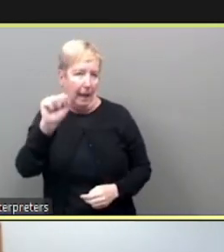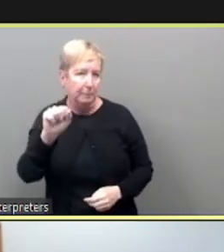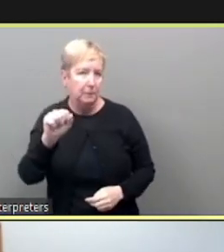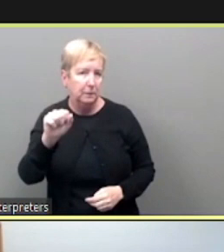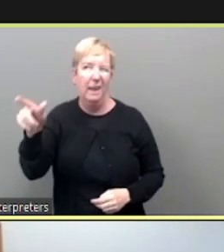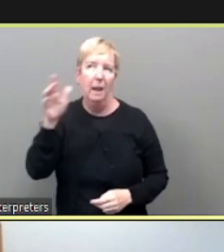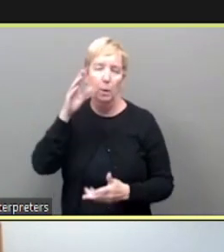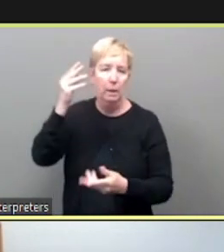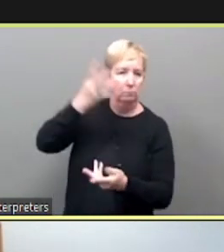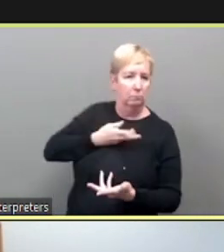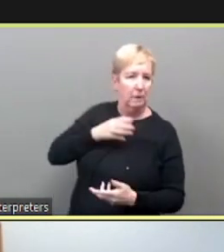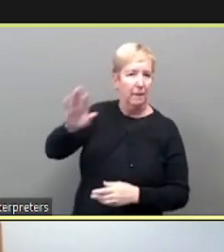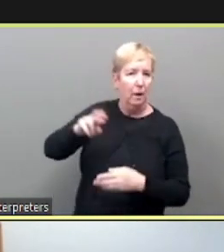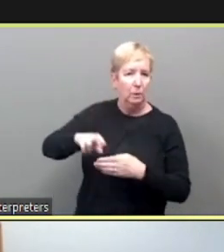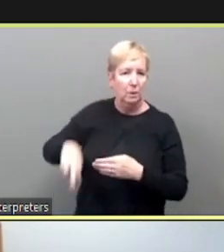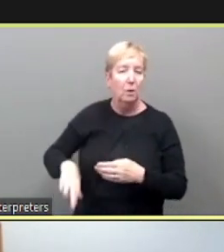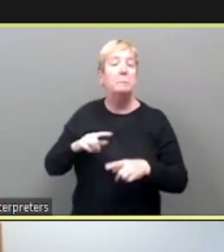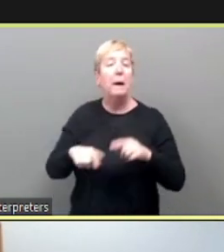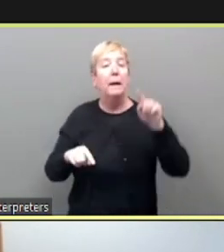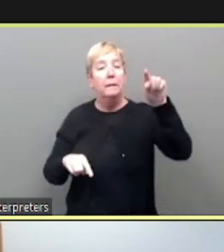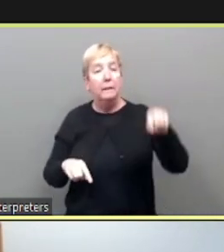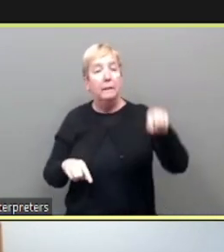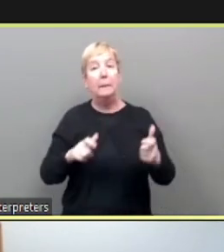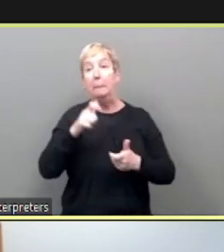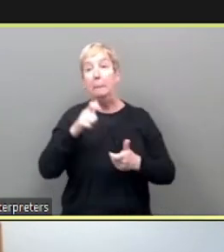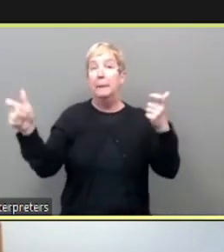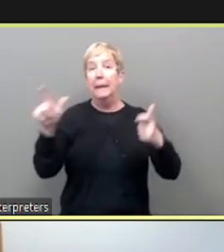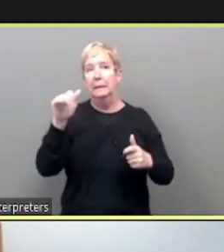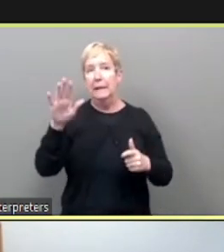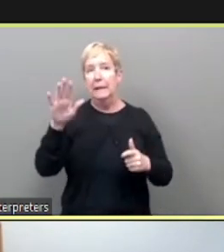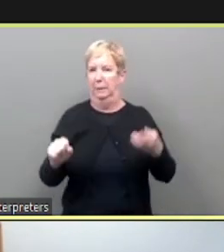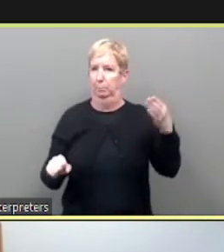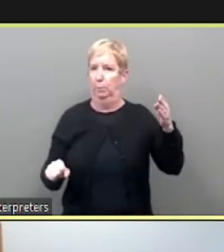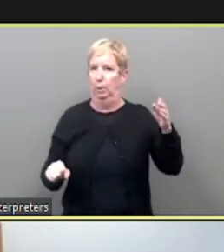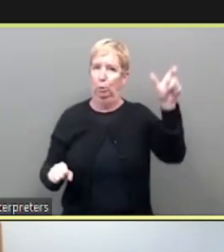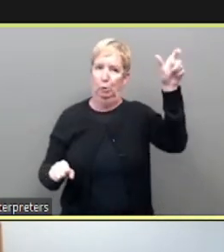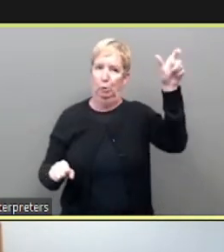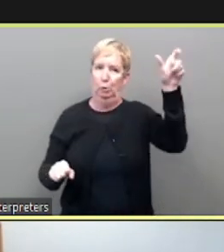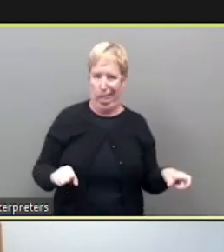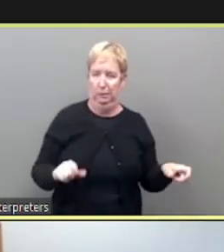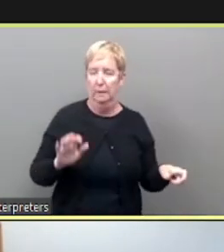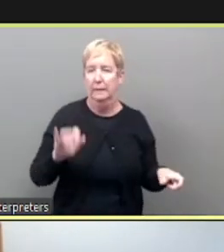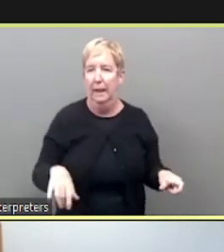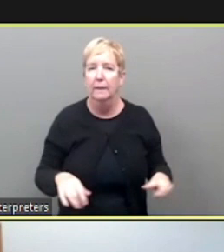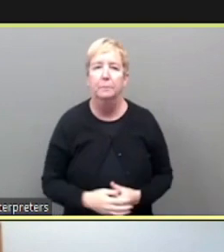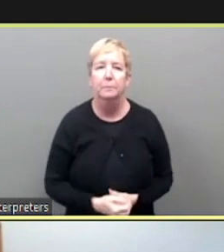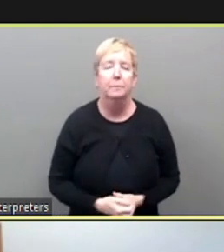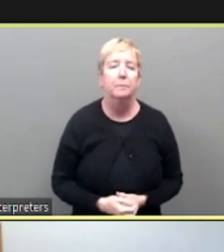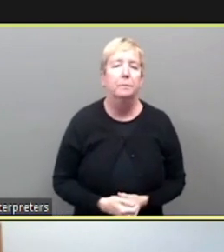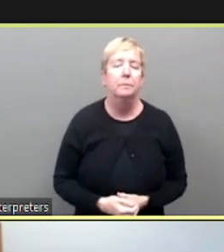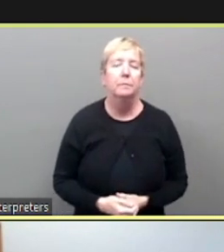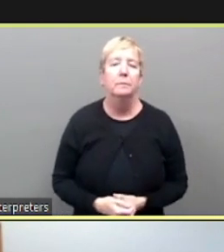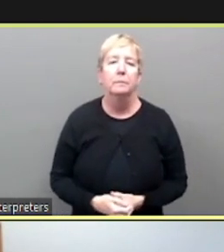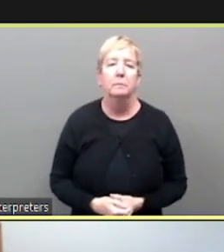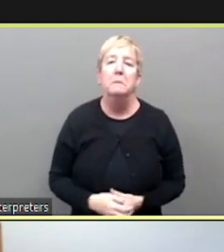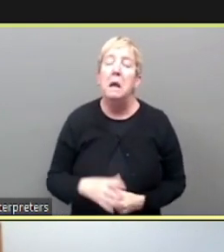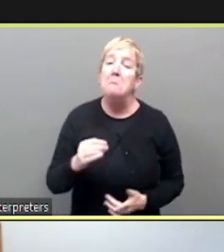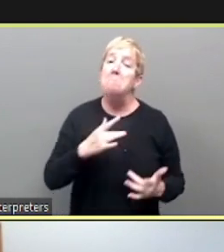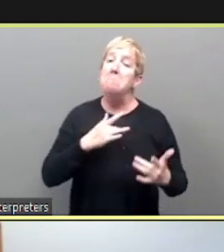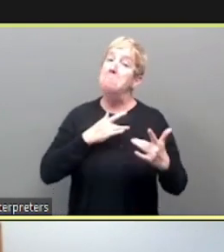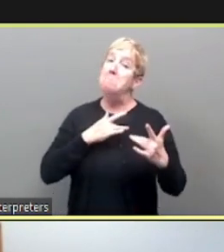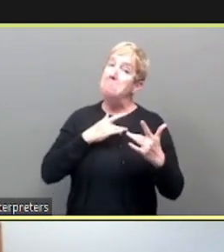to the state, but what you see listed on the left-hand side are really the largest reporters. And overall, what